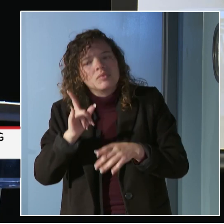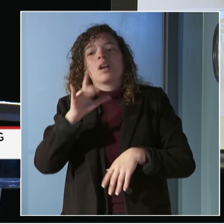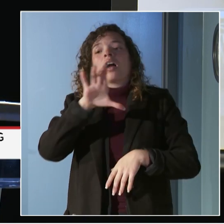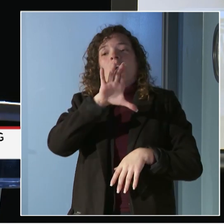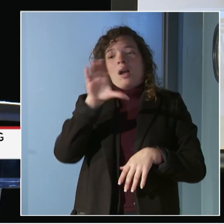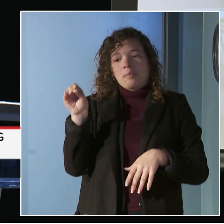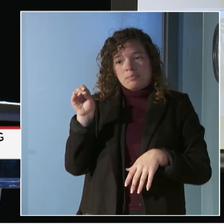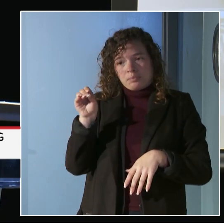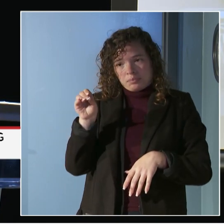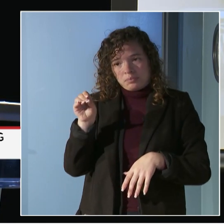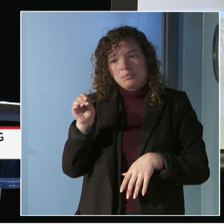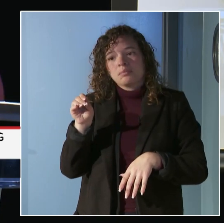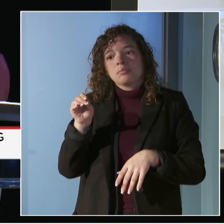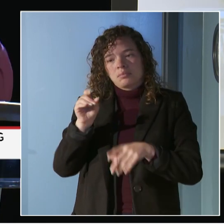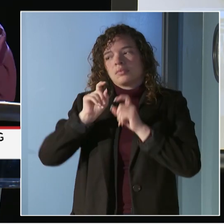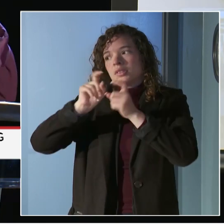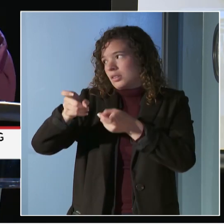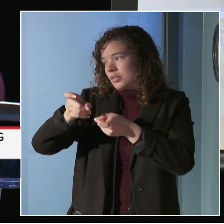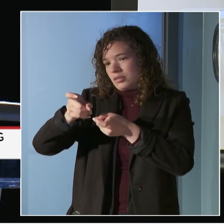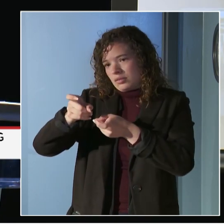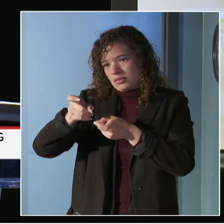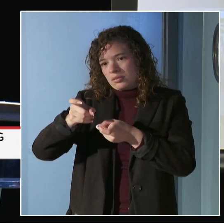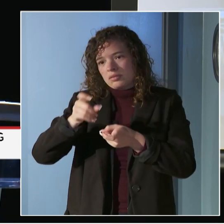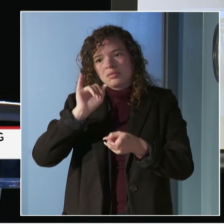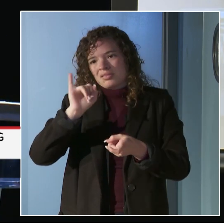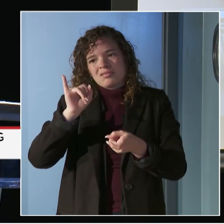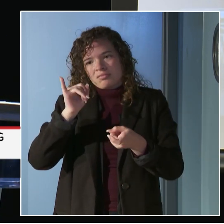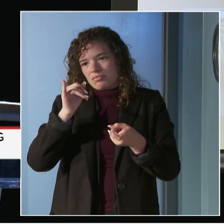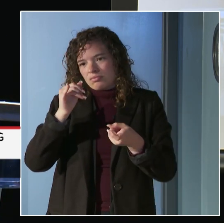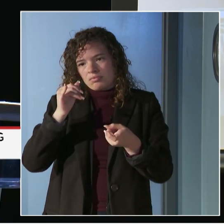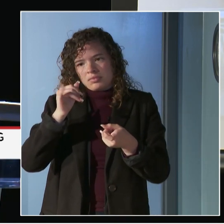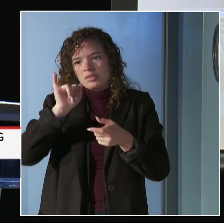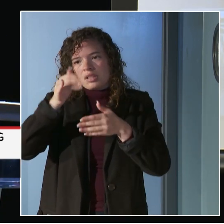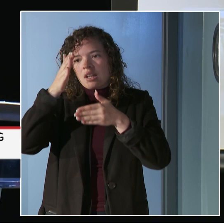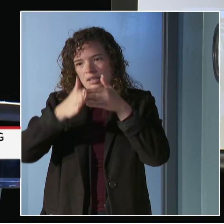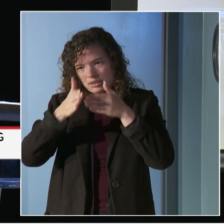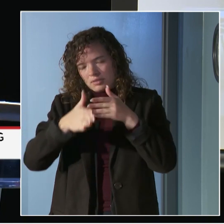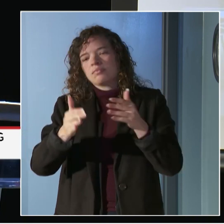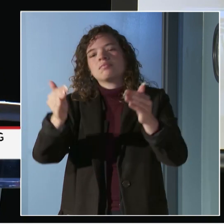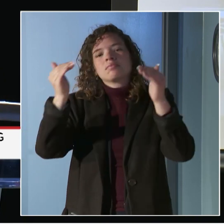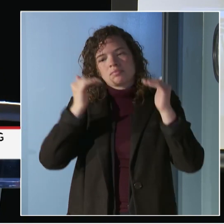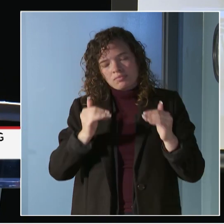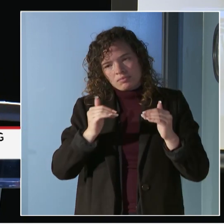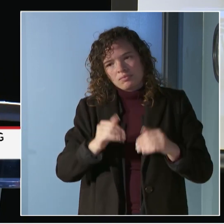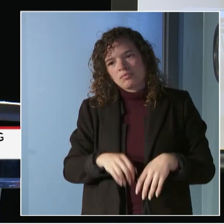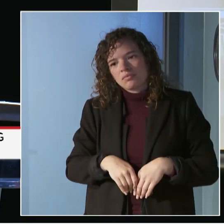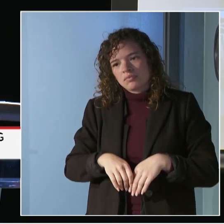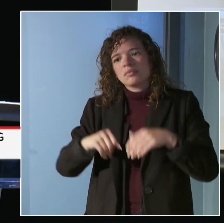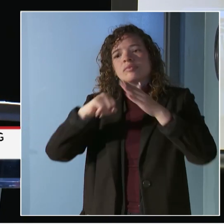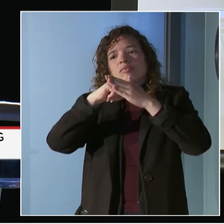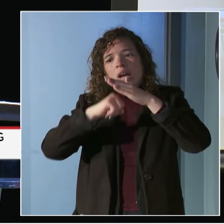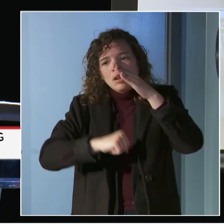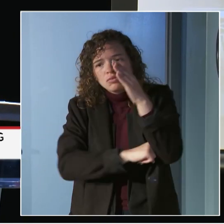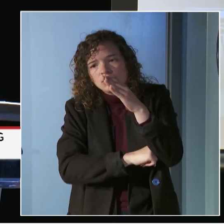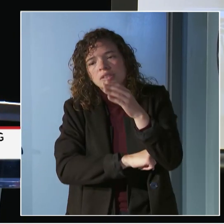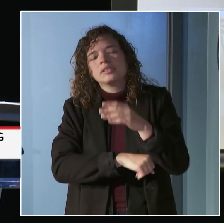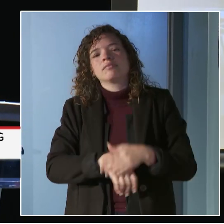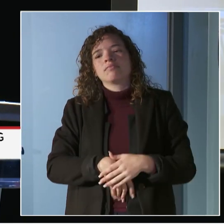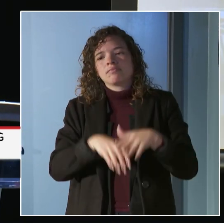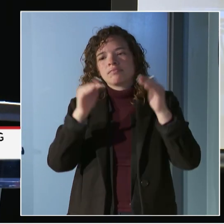And it's a little list, so clap at the end. The Morris and Gwendolyn K. Fritz Foundation, the Diane and Norman